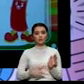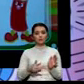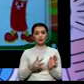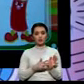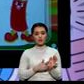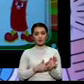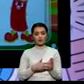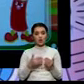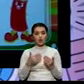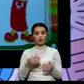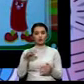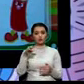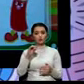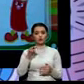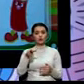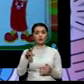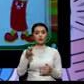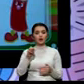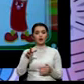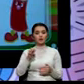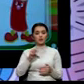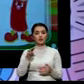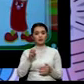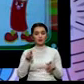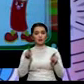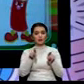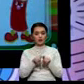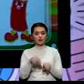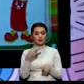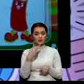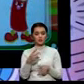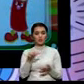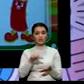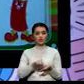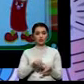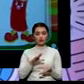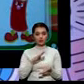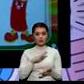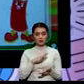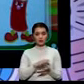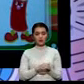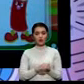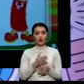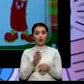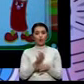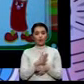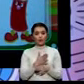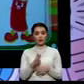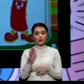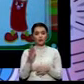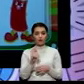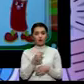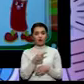78. Ushbu tenglamamizda ham ikkita amal ishtirok etgan. Bo'lish